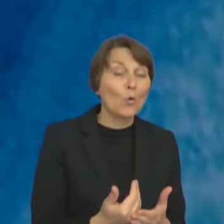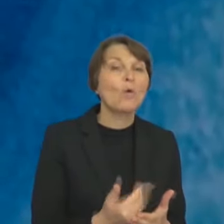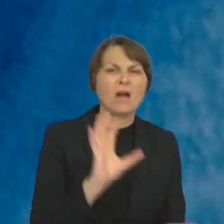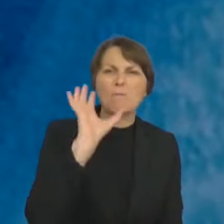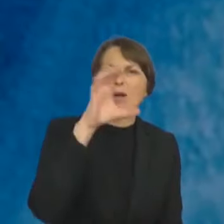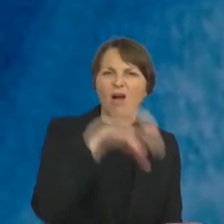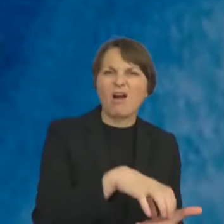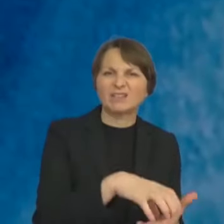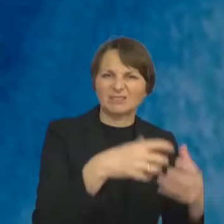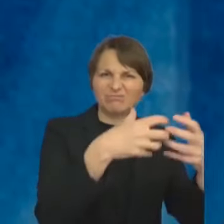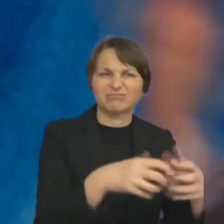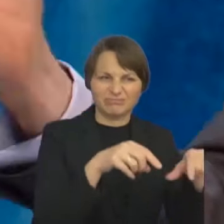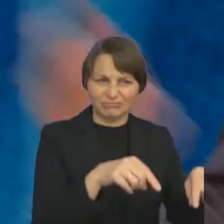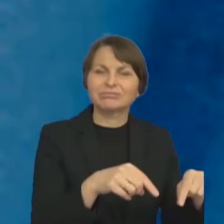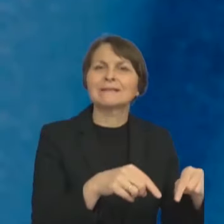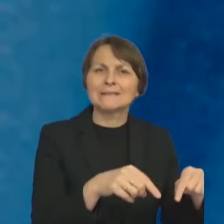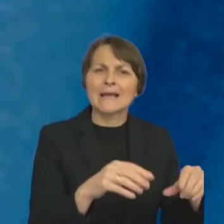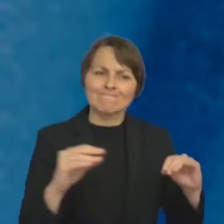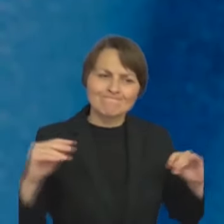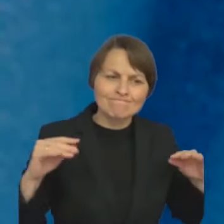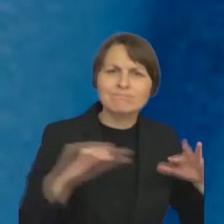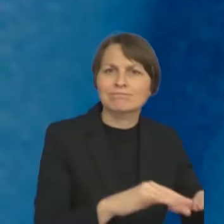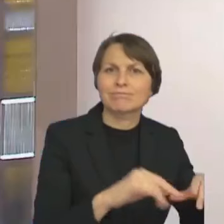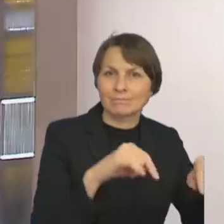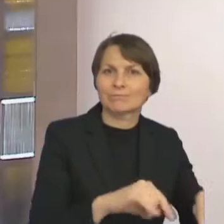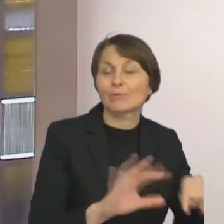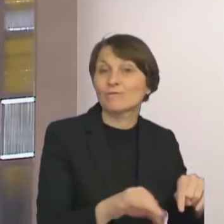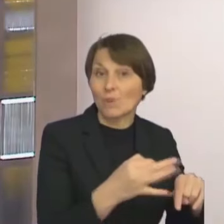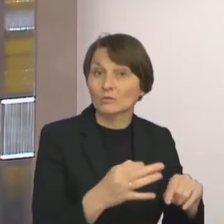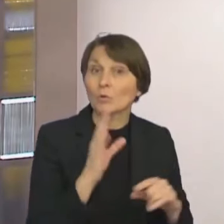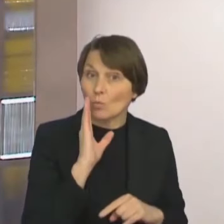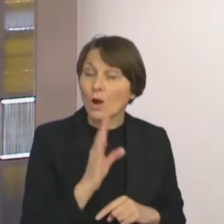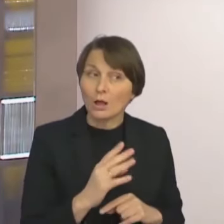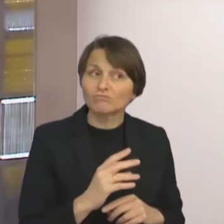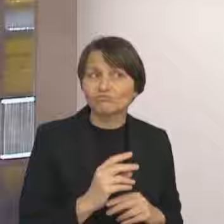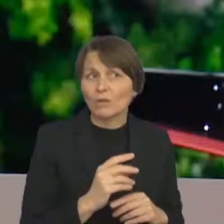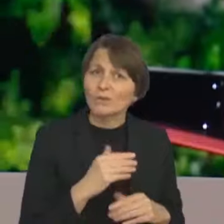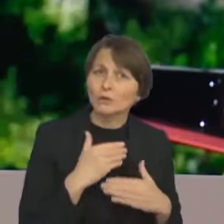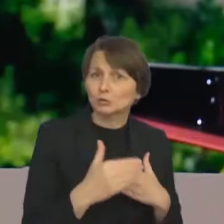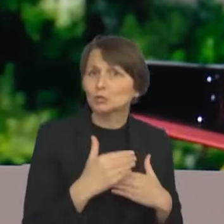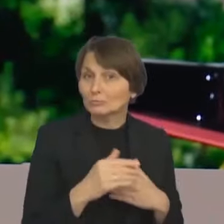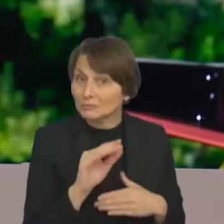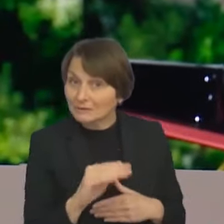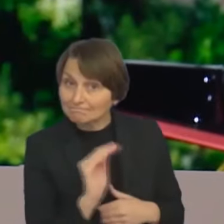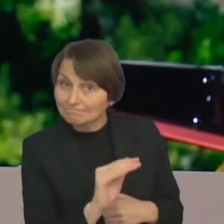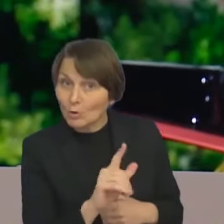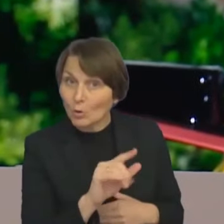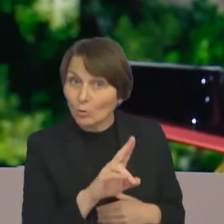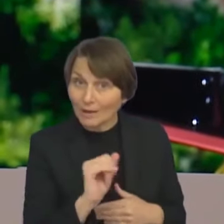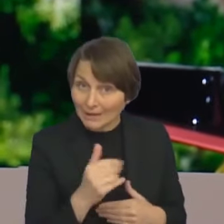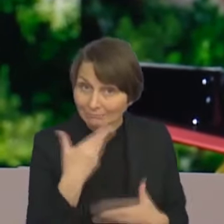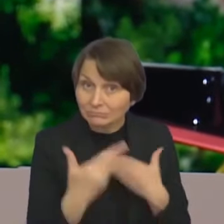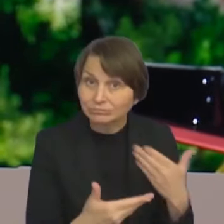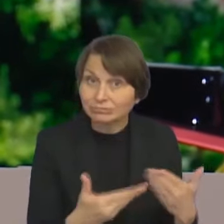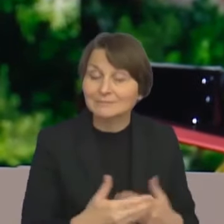with work in France, all of this is going to come true quite quickly. Maybe, Luca, you can talk about it. Luca De Meo.